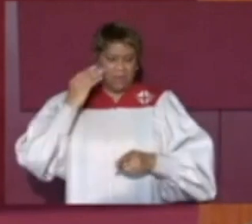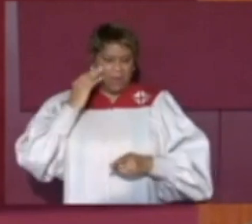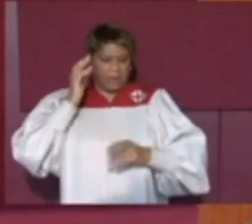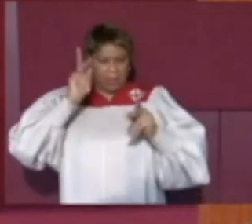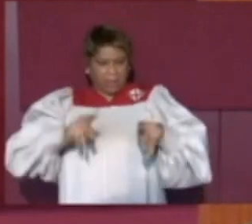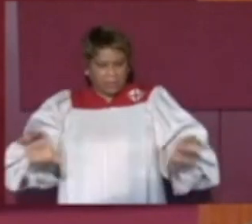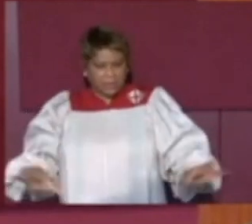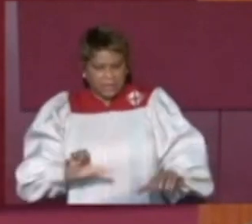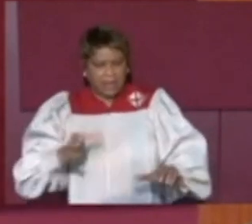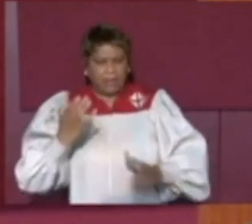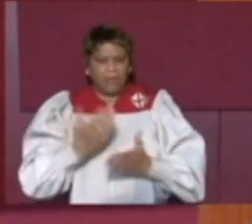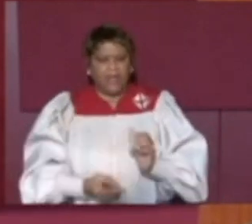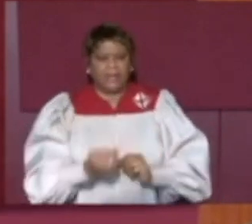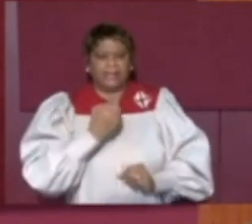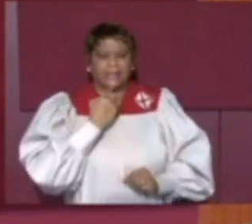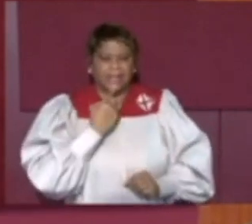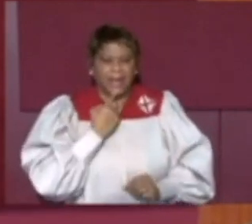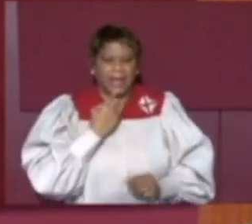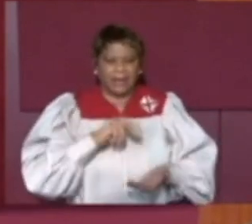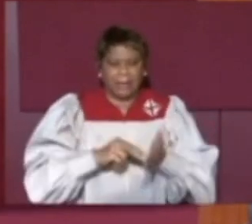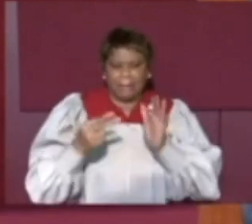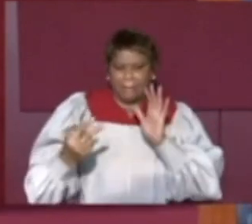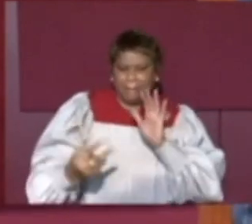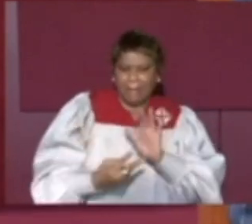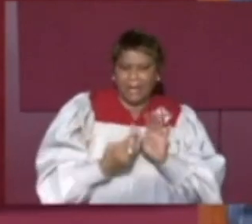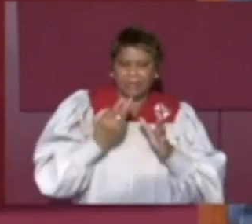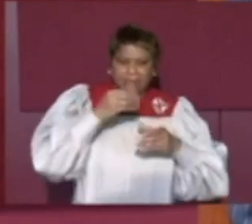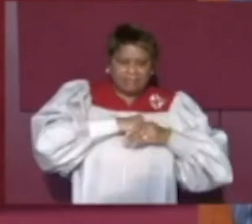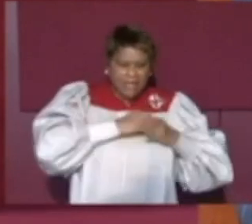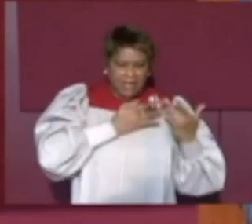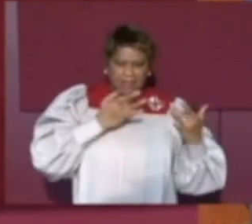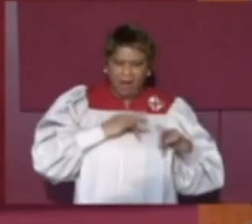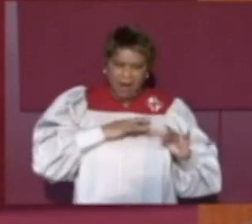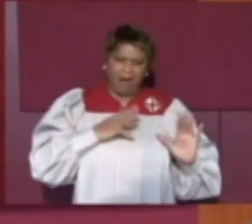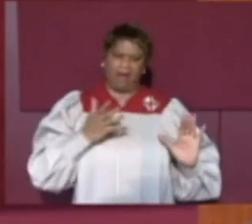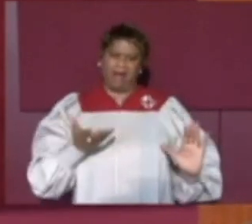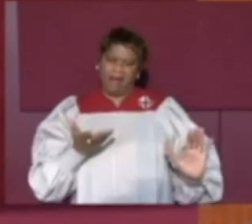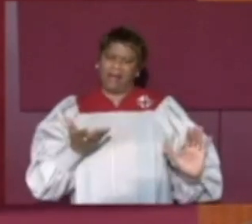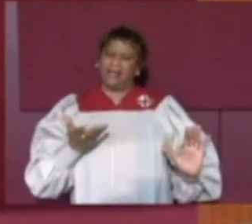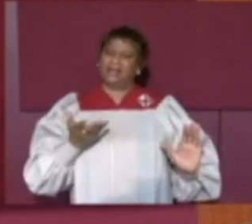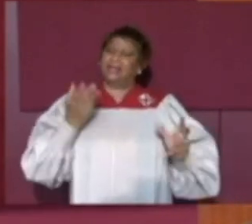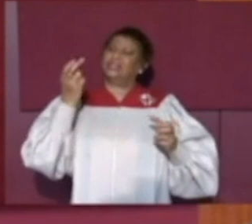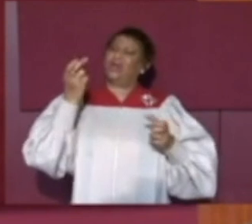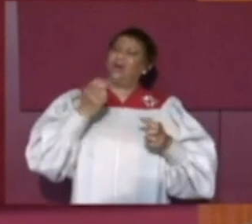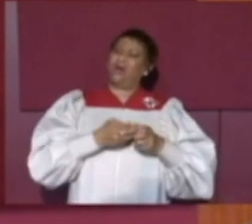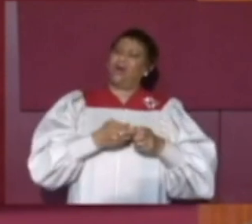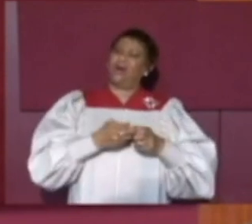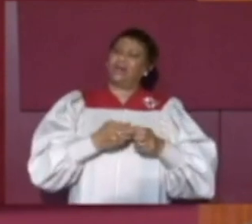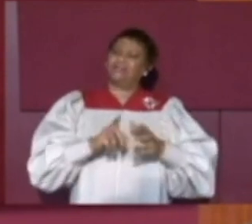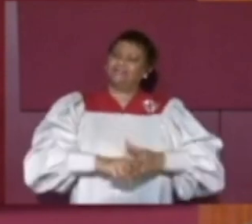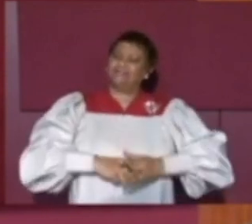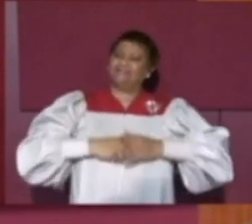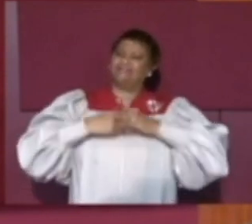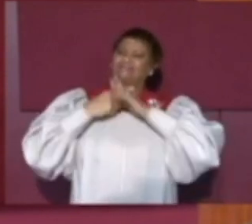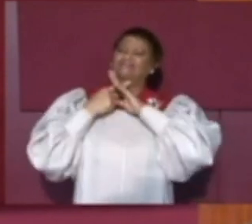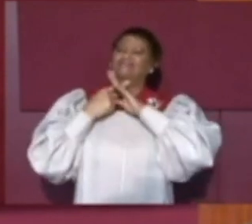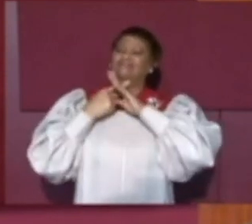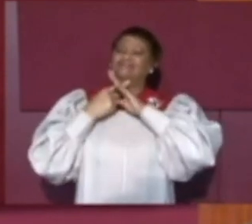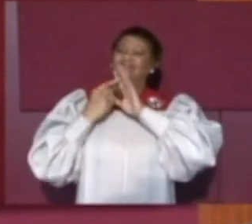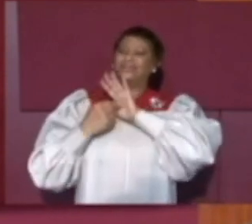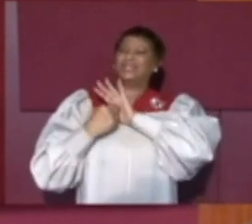know what they said, you know what they meant, you know what's in their heart. It's hard to begin with